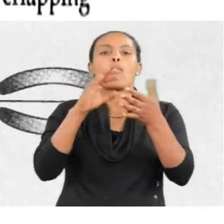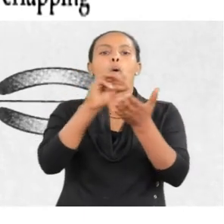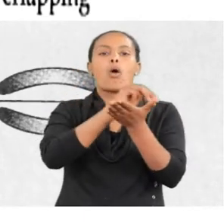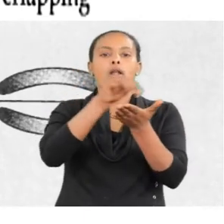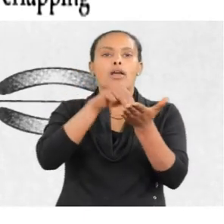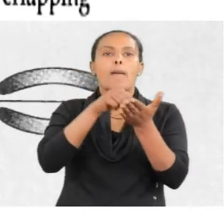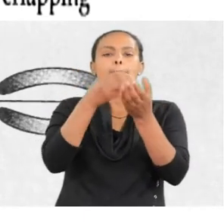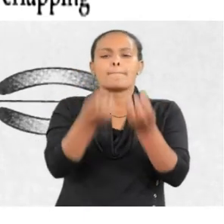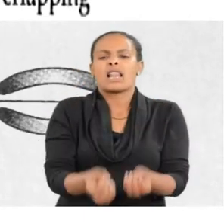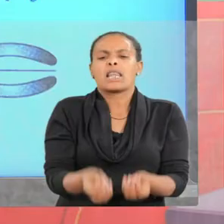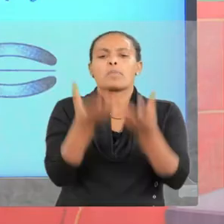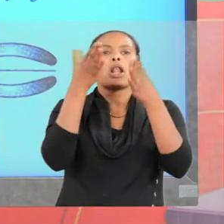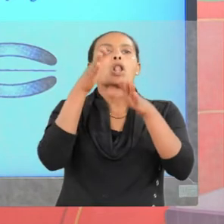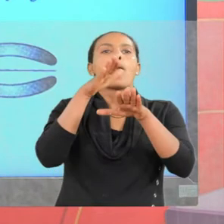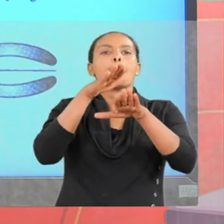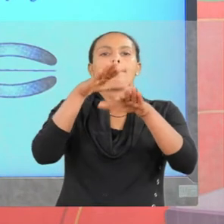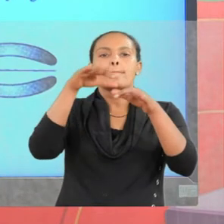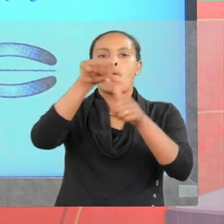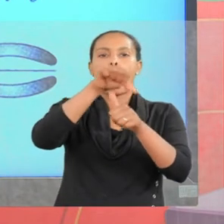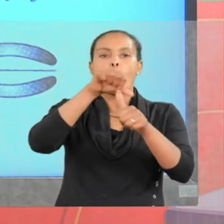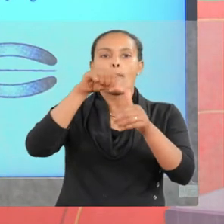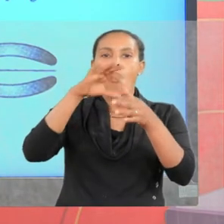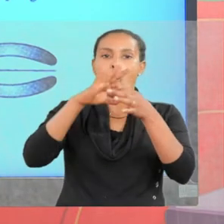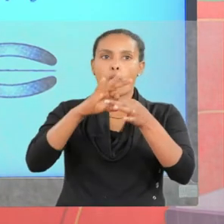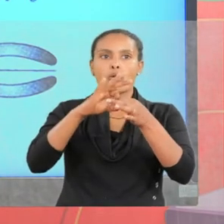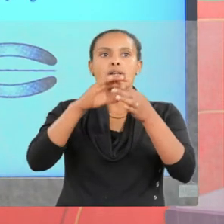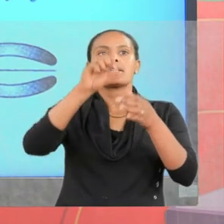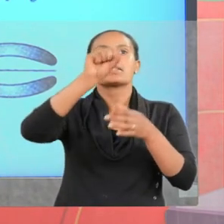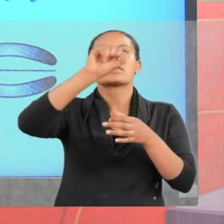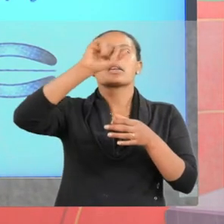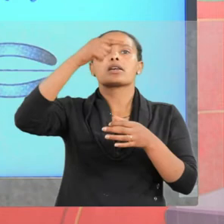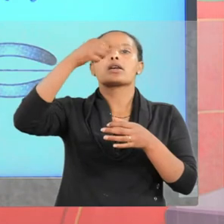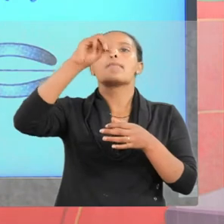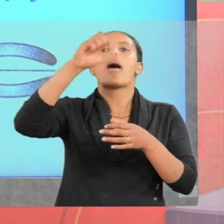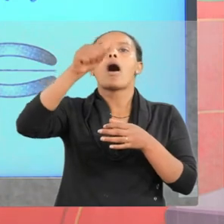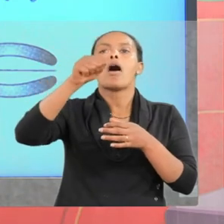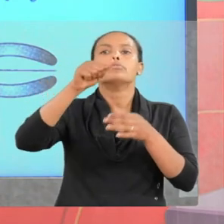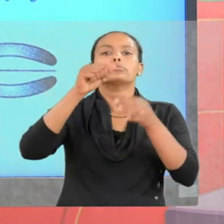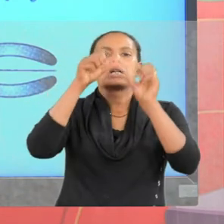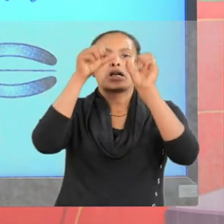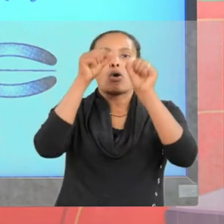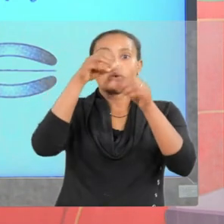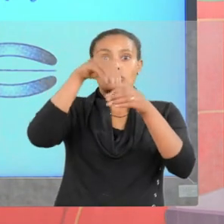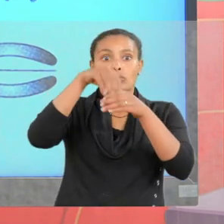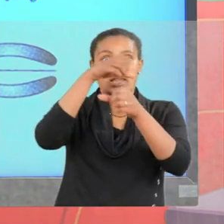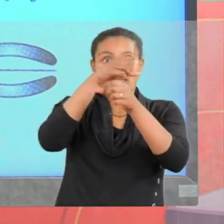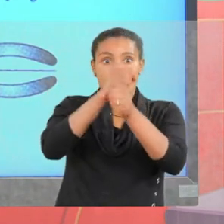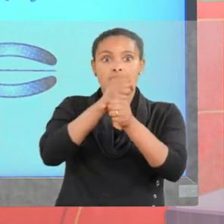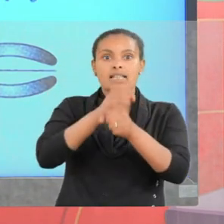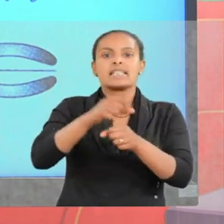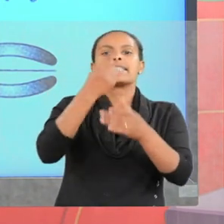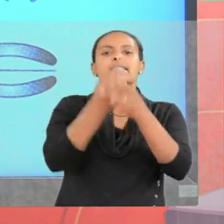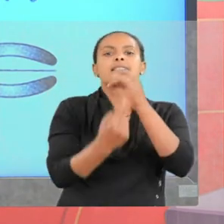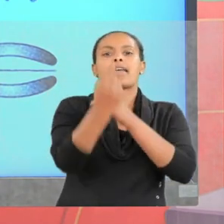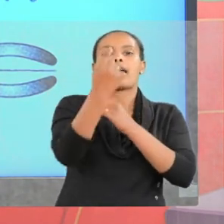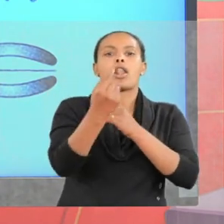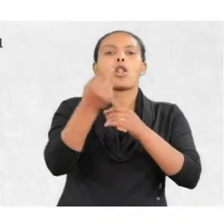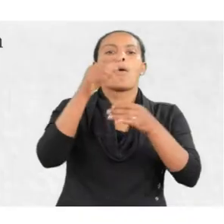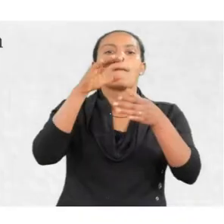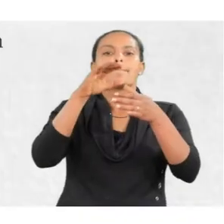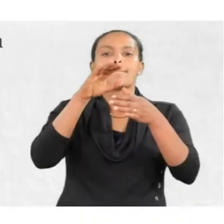containing multiple bond. Sigma bond exists in molecules containing single